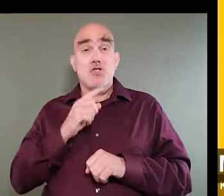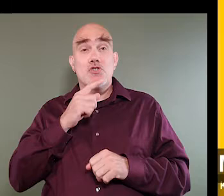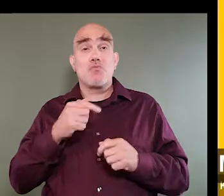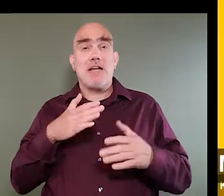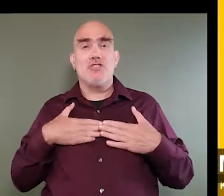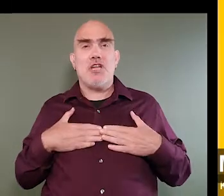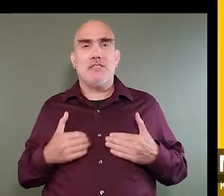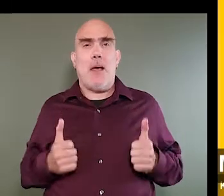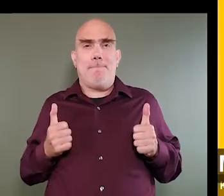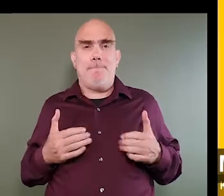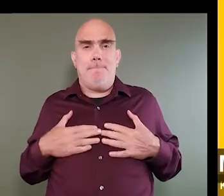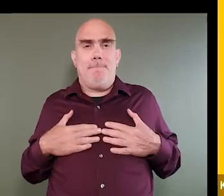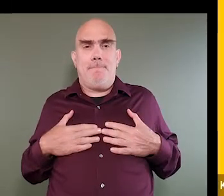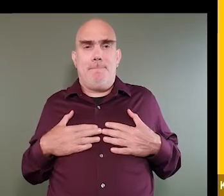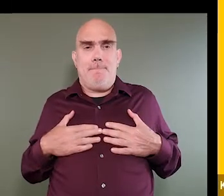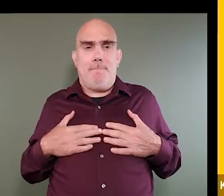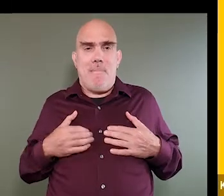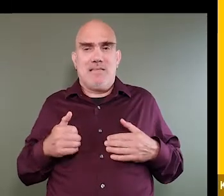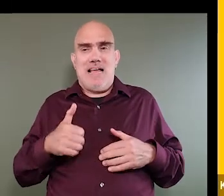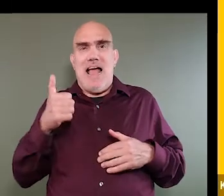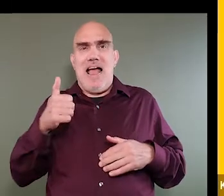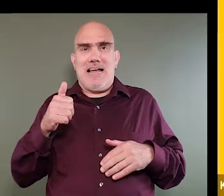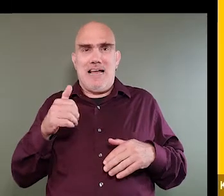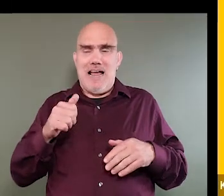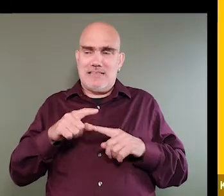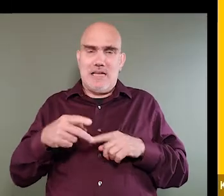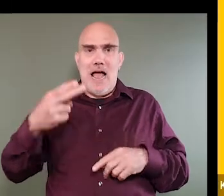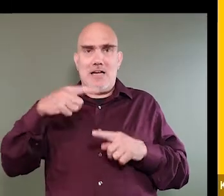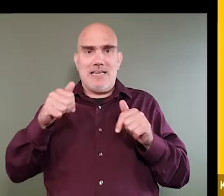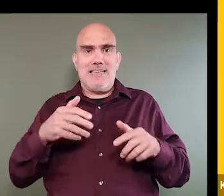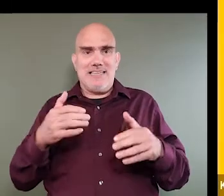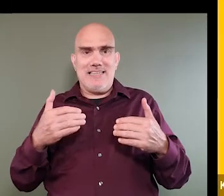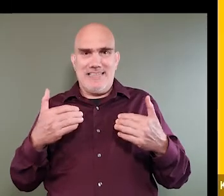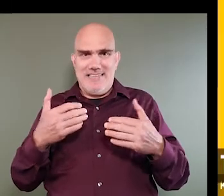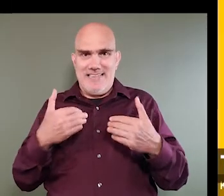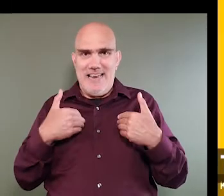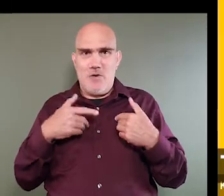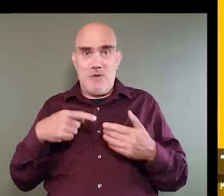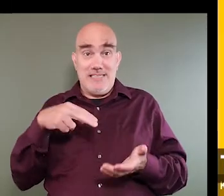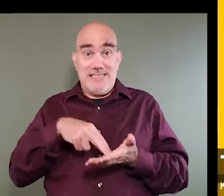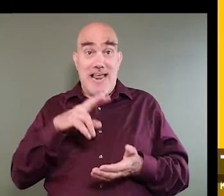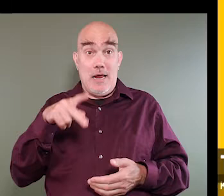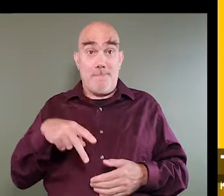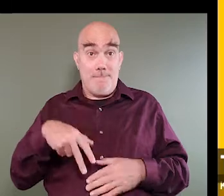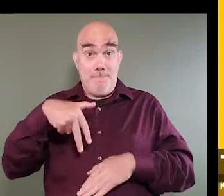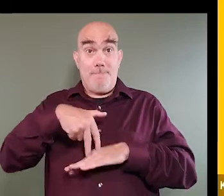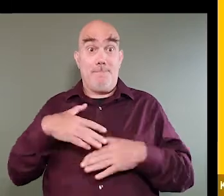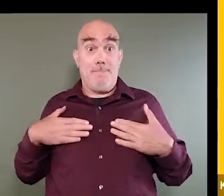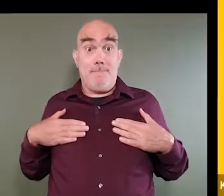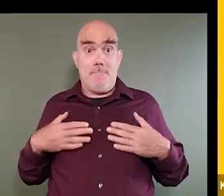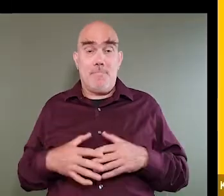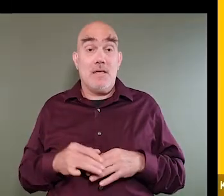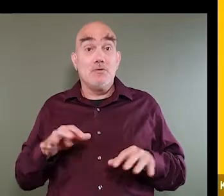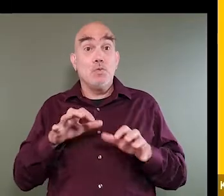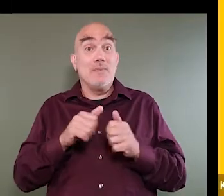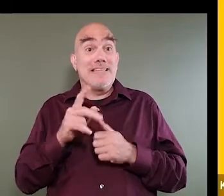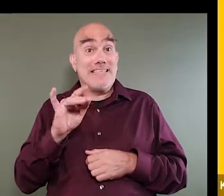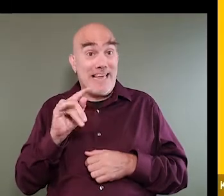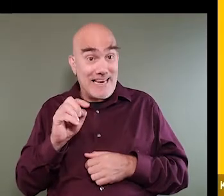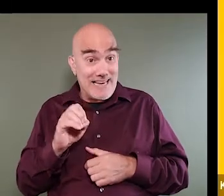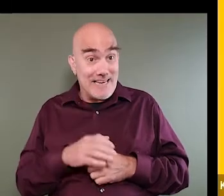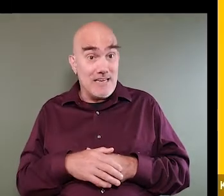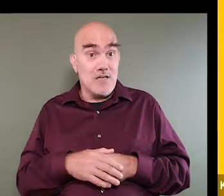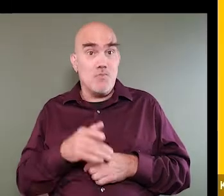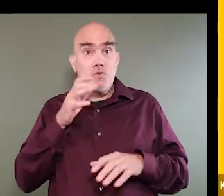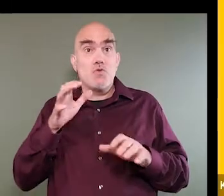to keep your chest up as high as you can get it when you stand back up. That's what our squats are going to look like. If you're doing it with Katie, she's